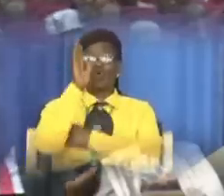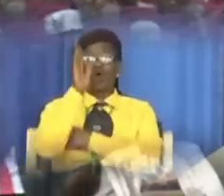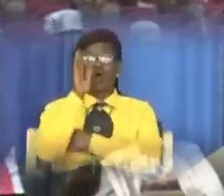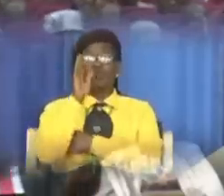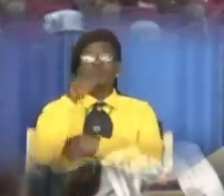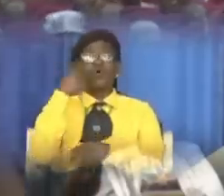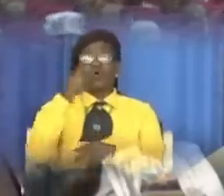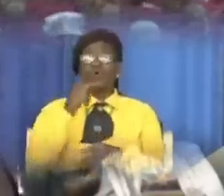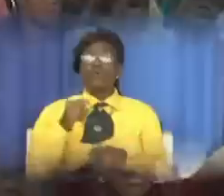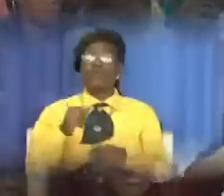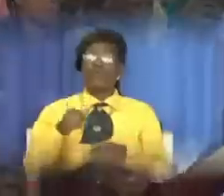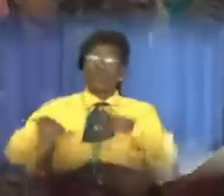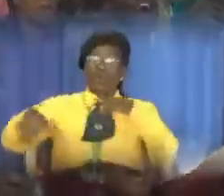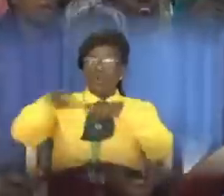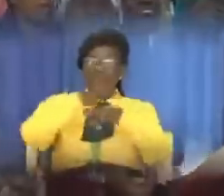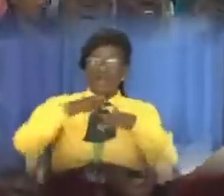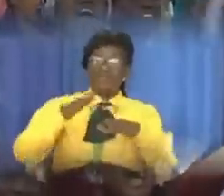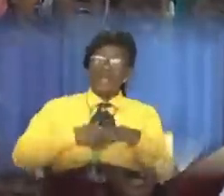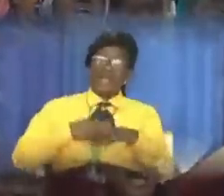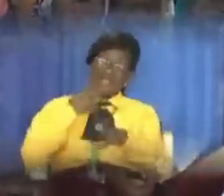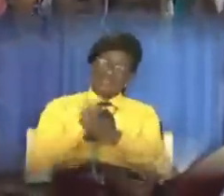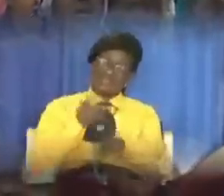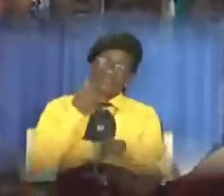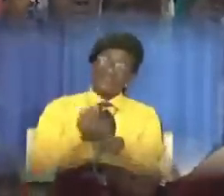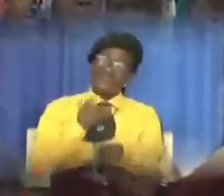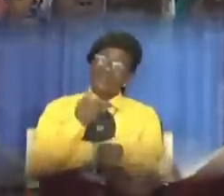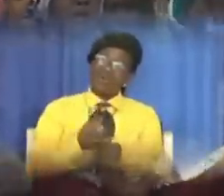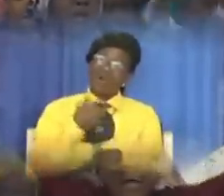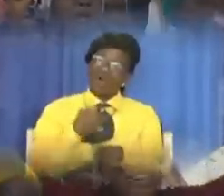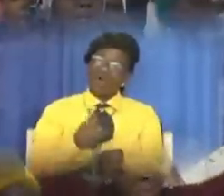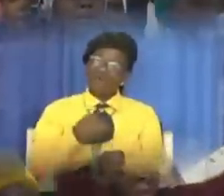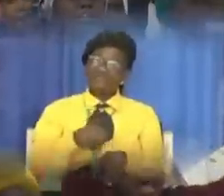will take care of your blind spot also in Jesus' name.